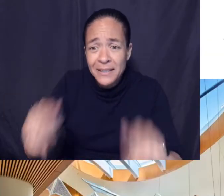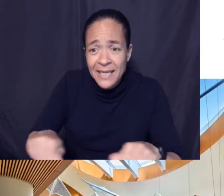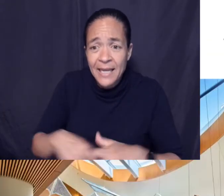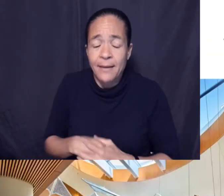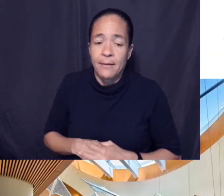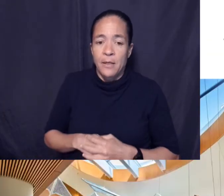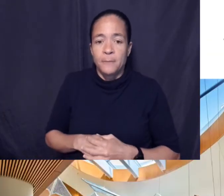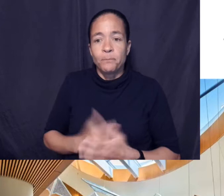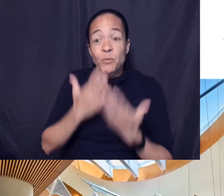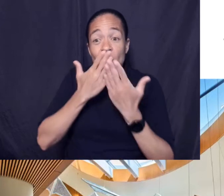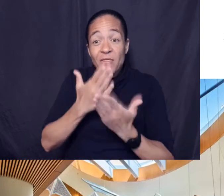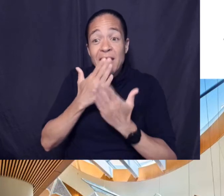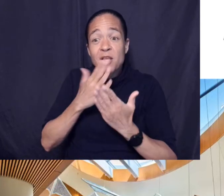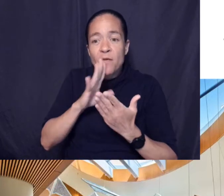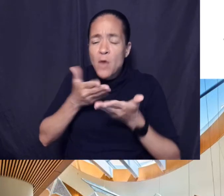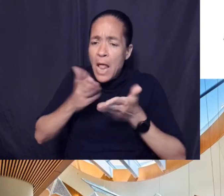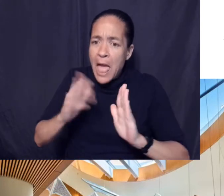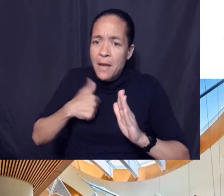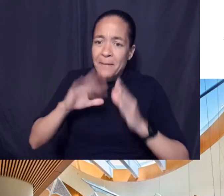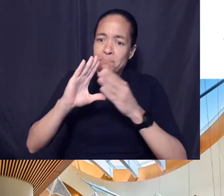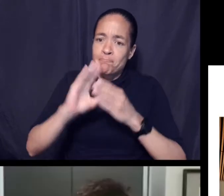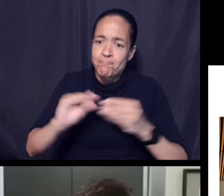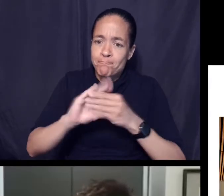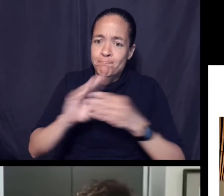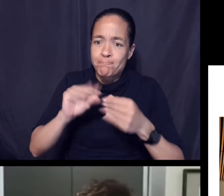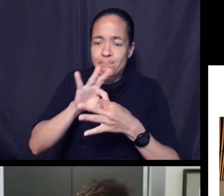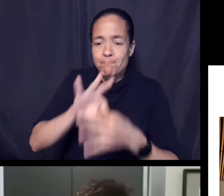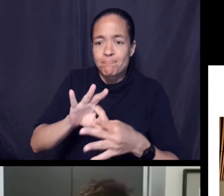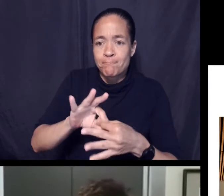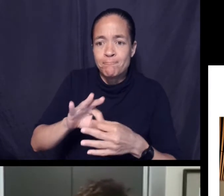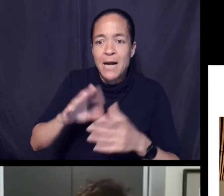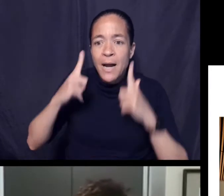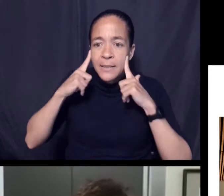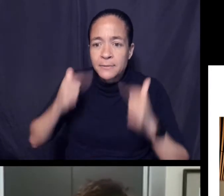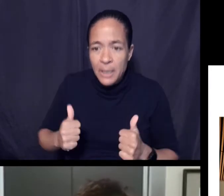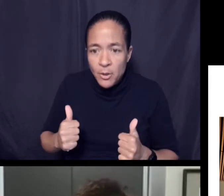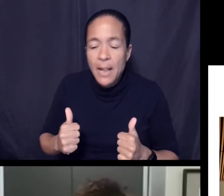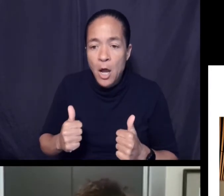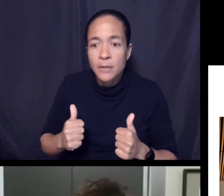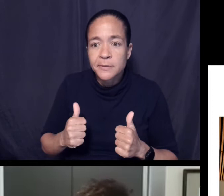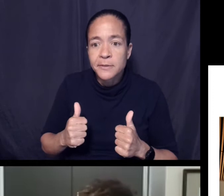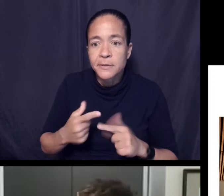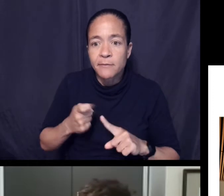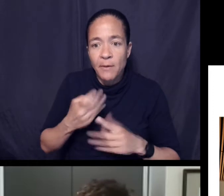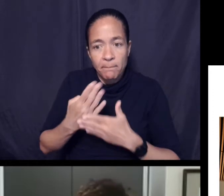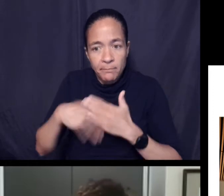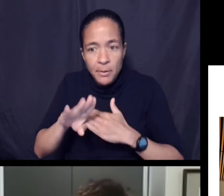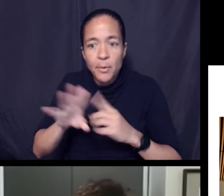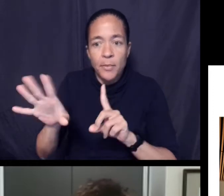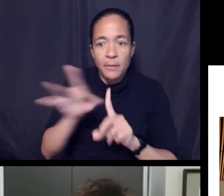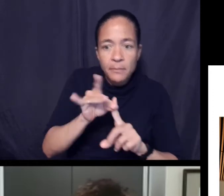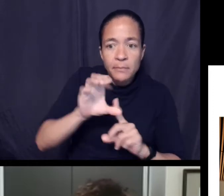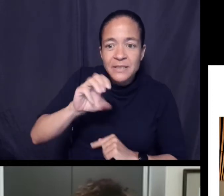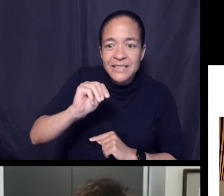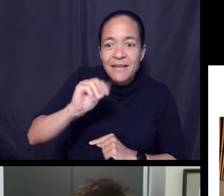Thank you so much again for allowing me to speak on congenital hearing loss and as it relates to